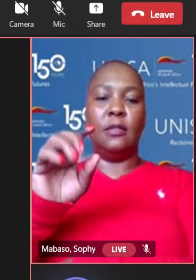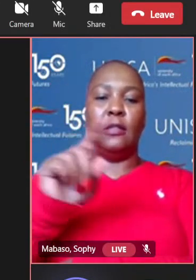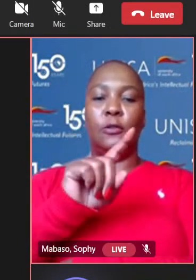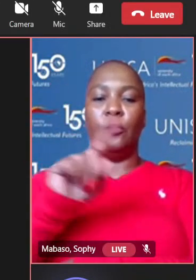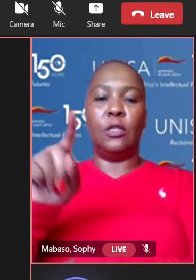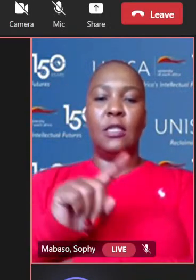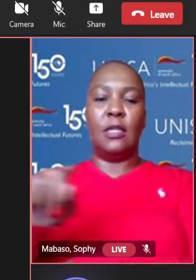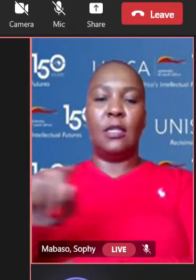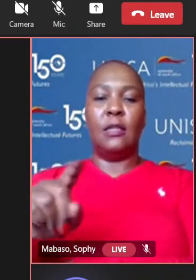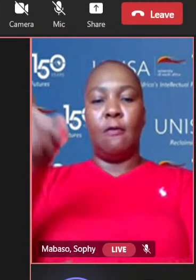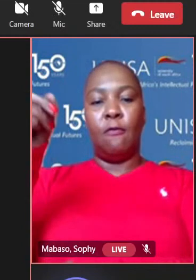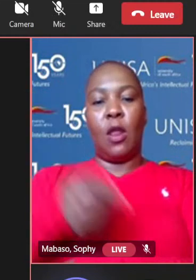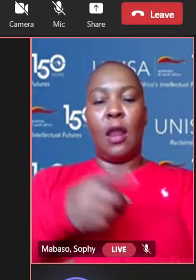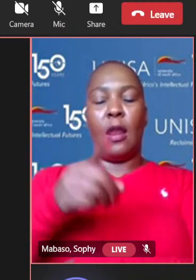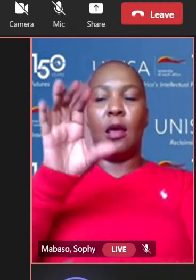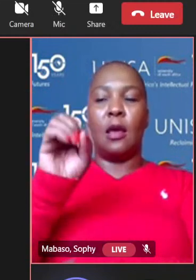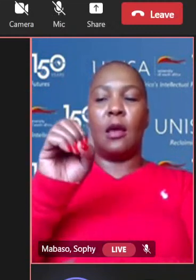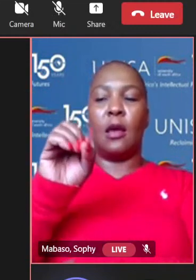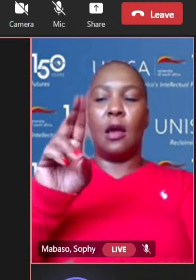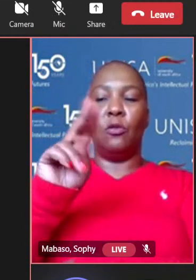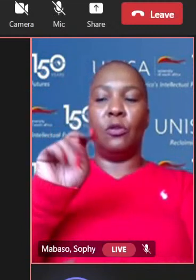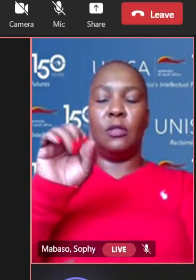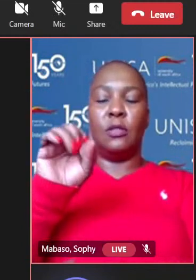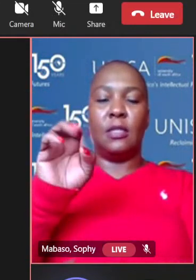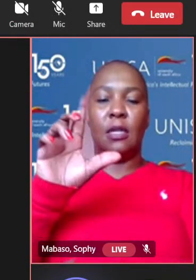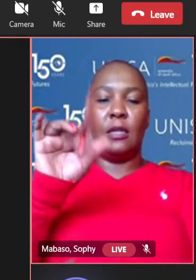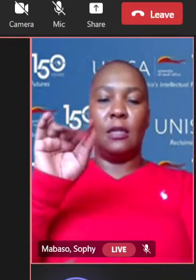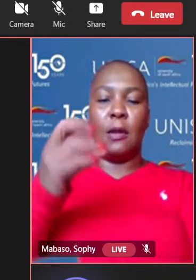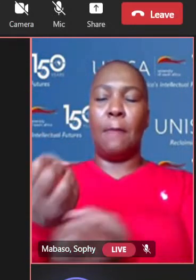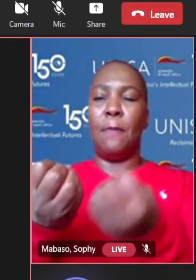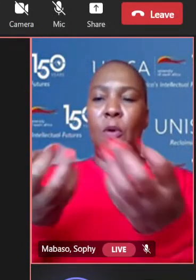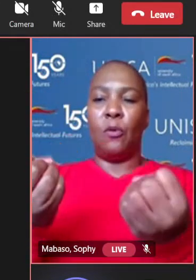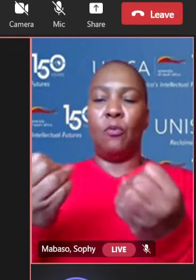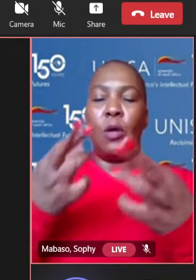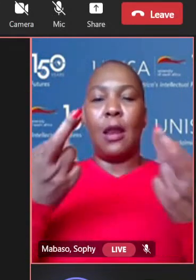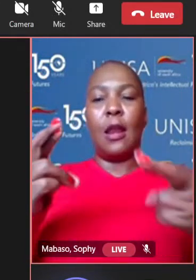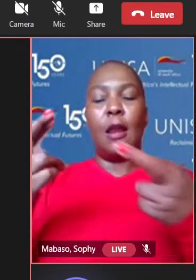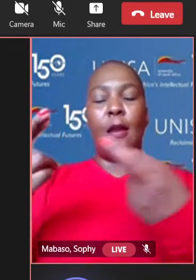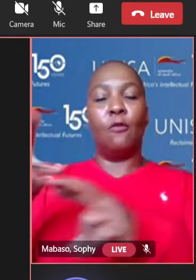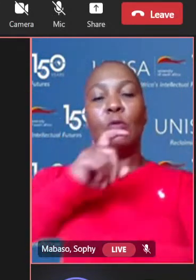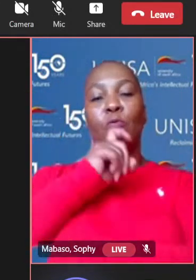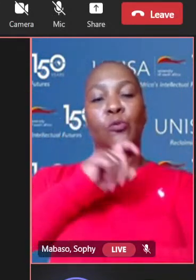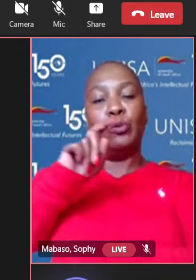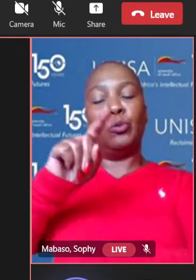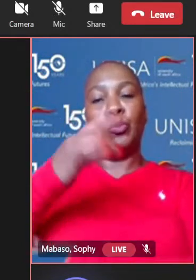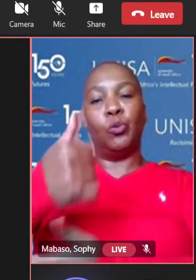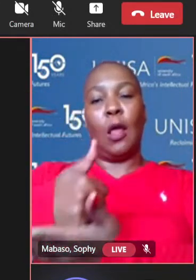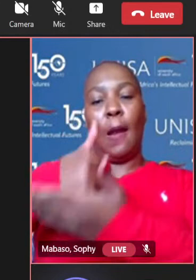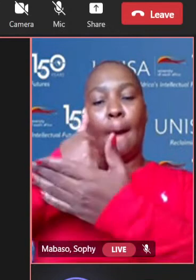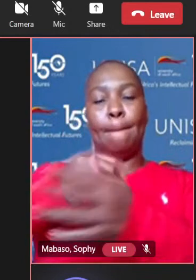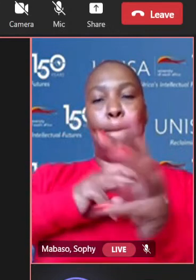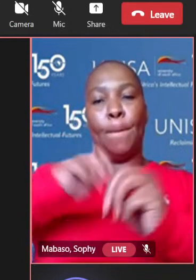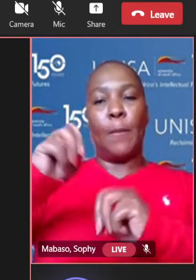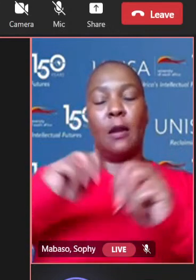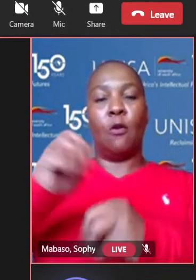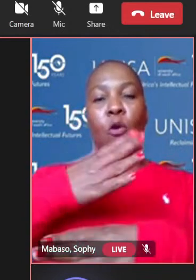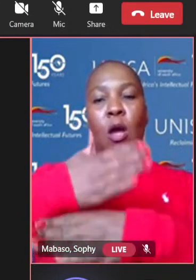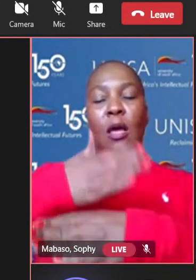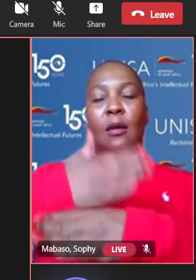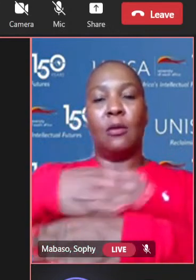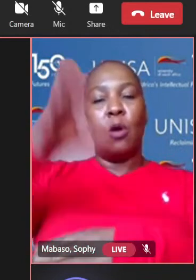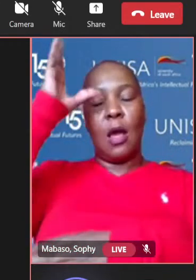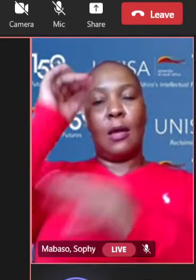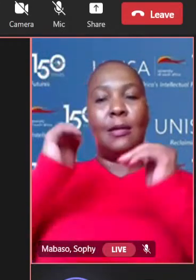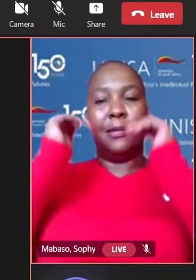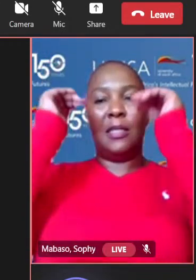www.unisa.ac.za/counselling contains a lot of resources that you can also use to help you manage your career, your academic, as well